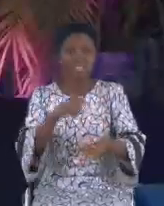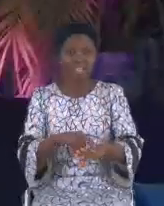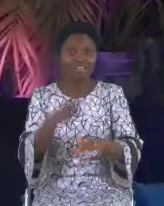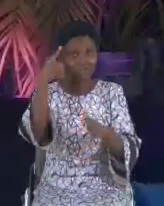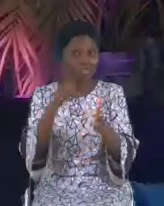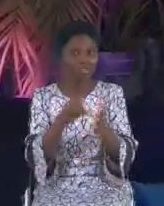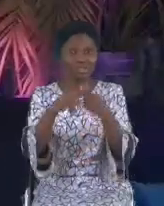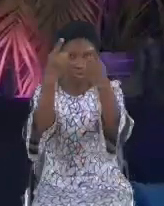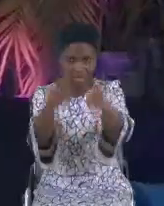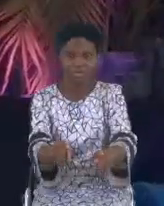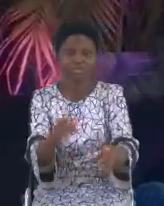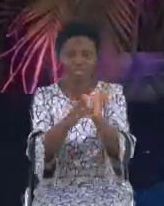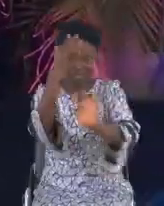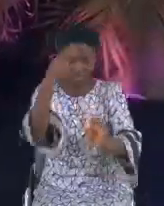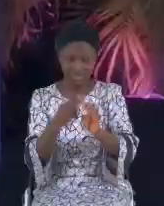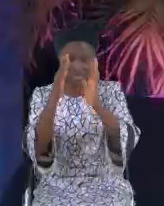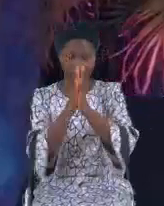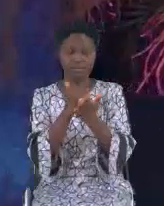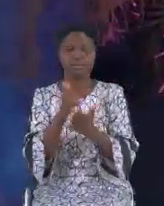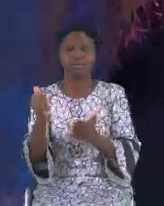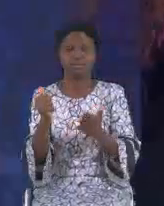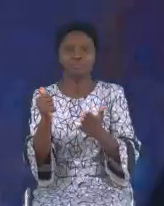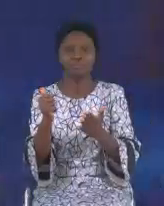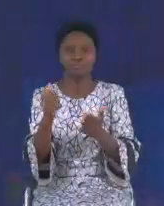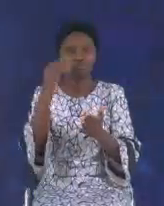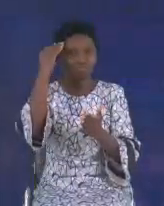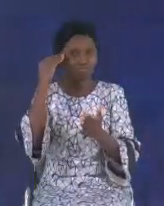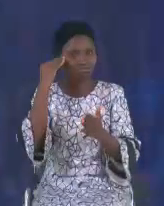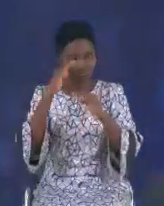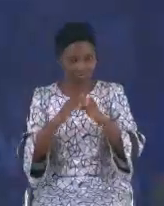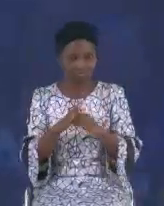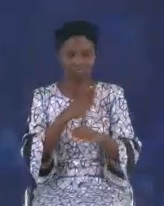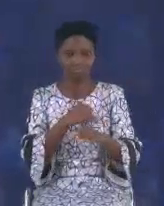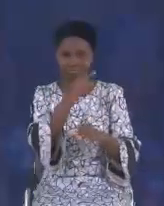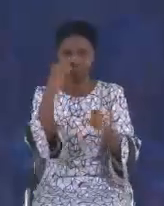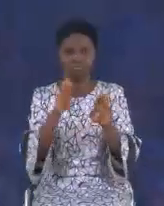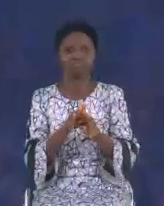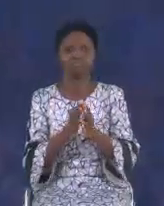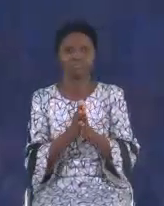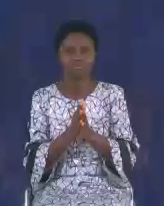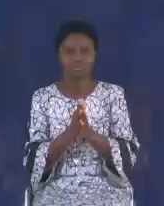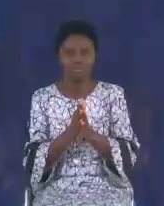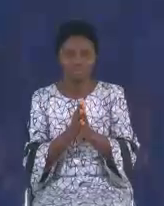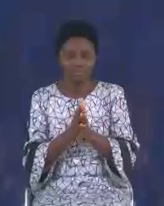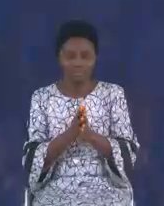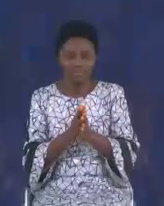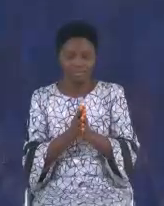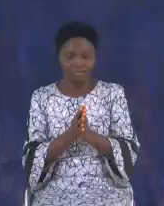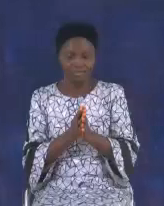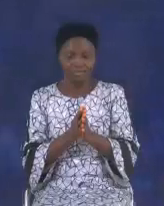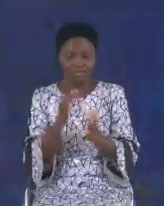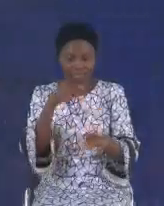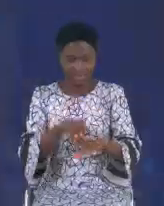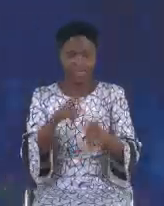happen. Heads bowed and eyes closed. Heads bowed and eyes